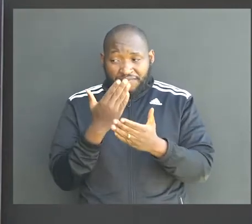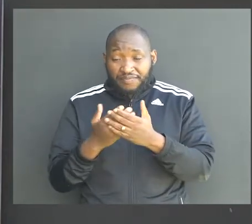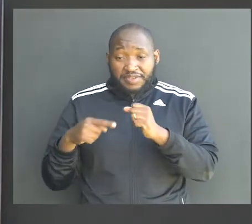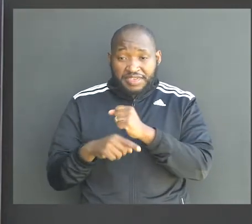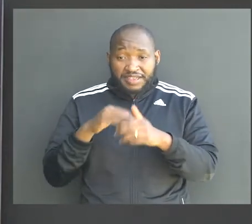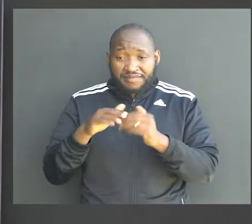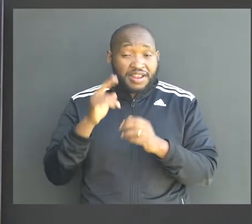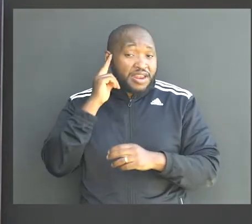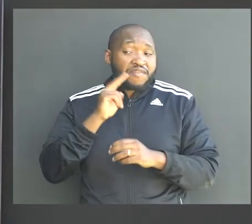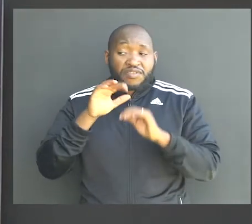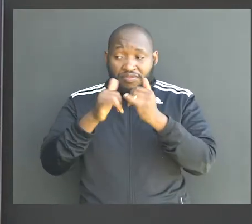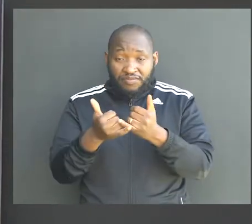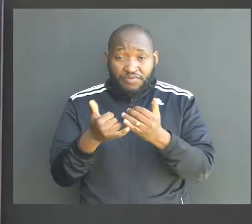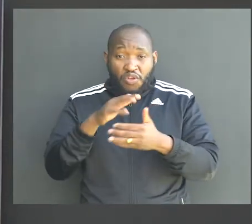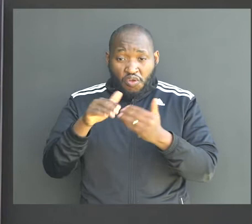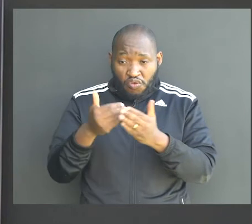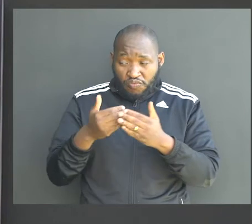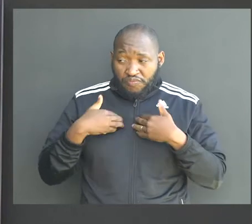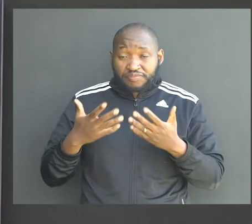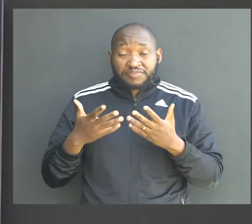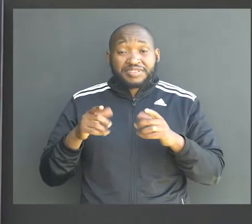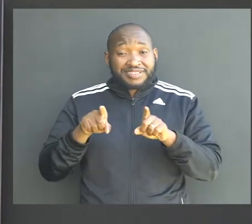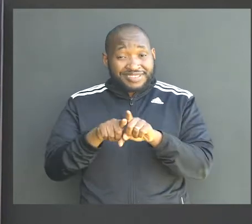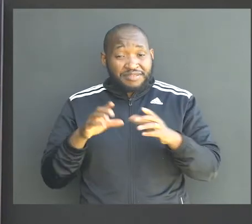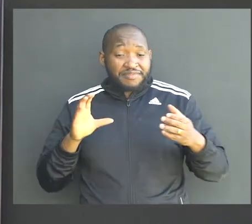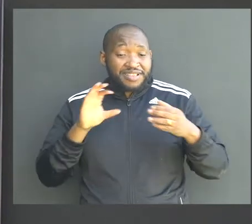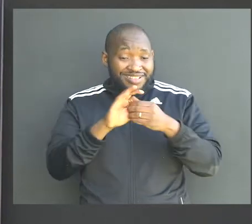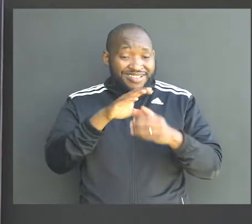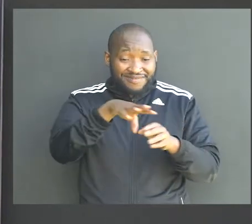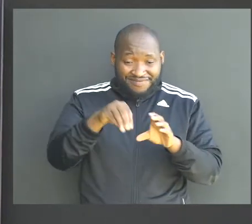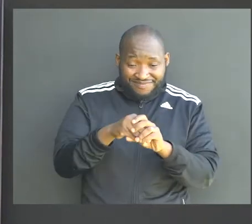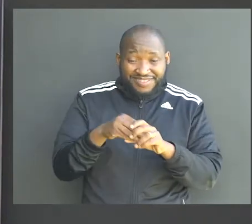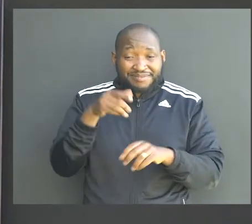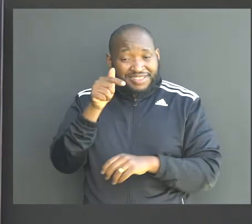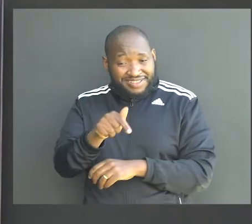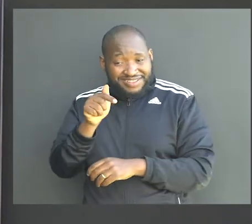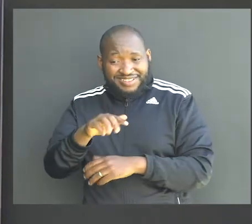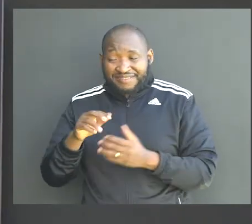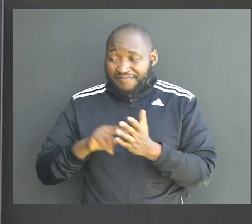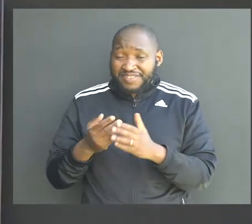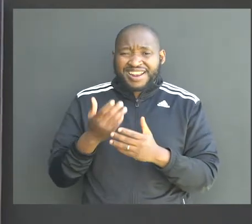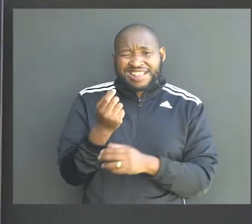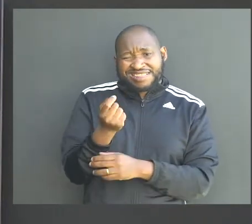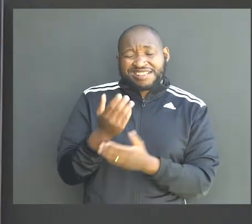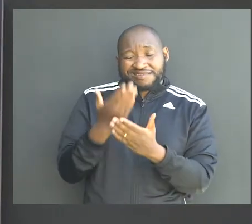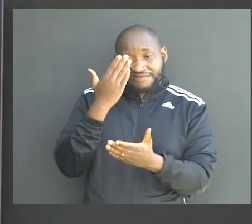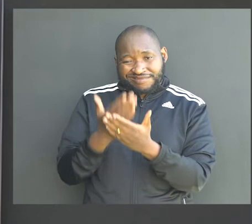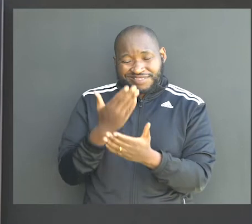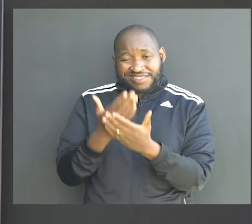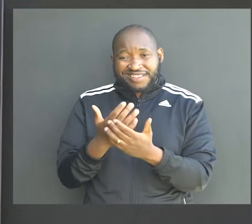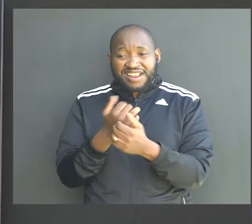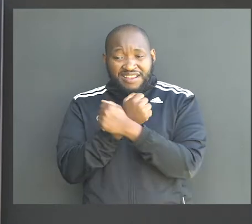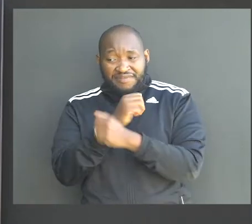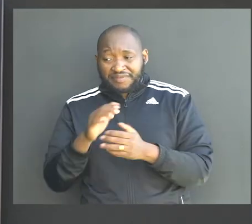in knowing hore. The deaf community, they are with us, that are part of our community, that are part of our society. Learn a little bit. I